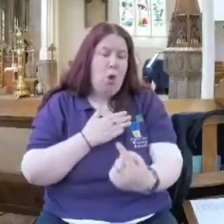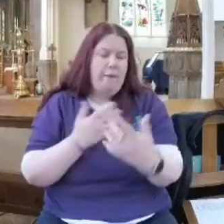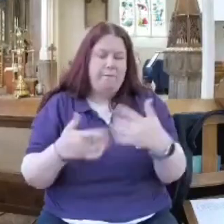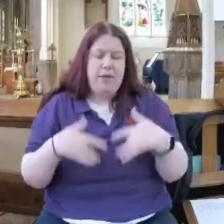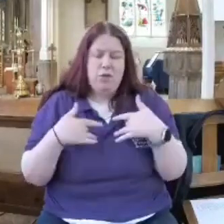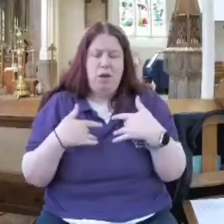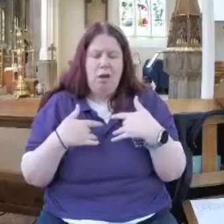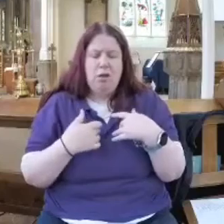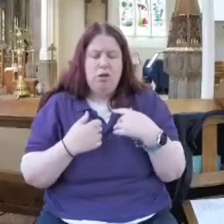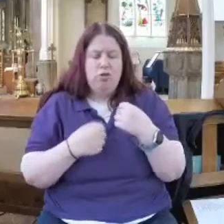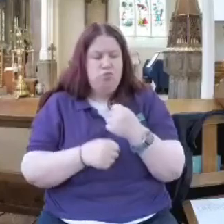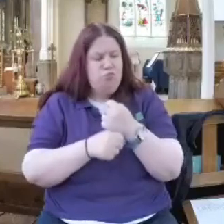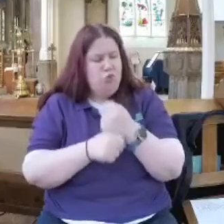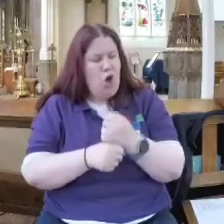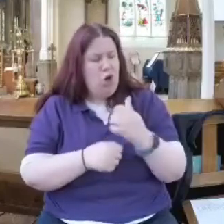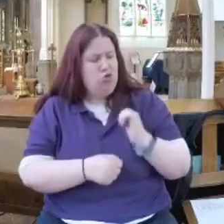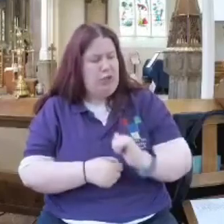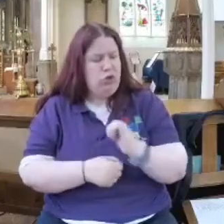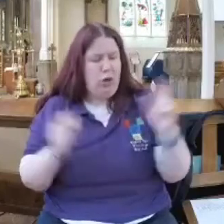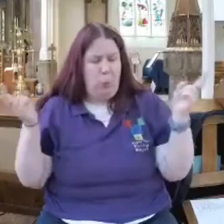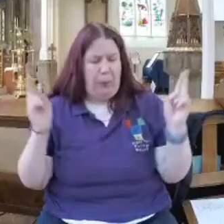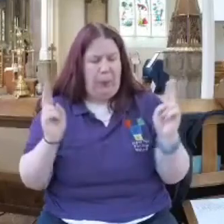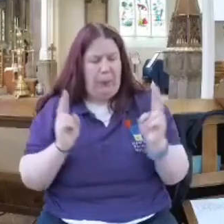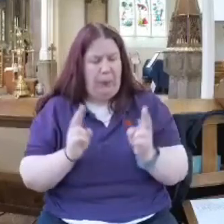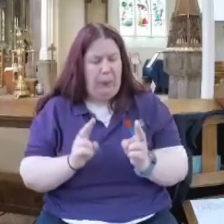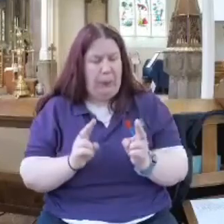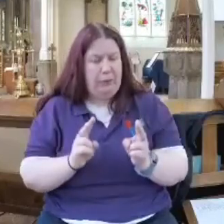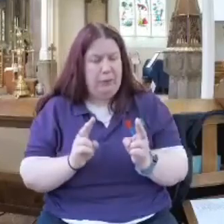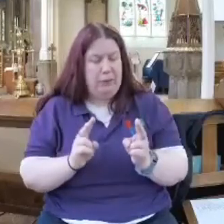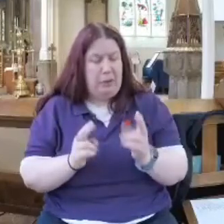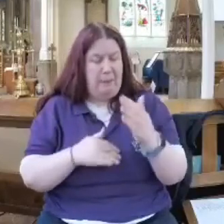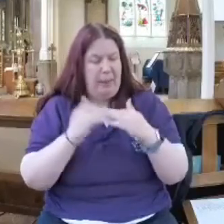retreat, with buildings in decay and numbers falling.